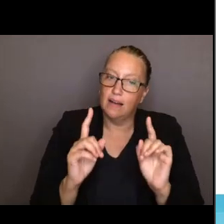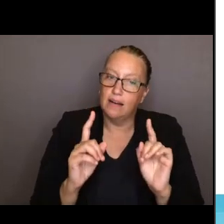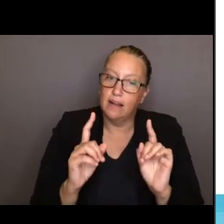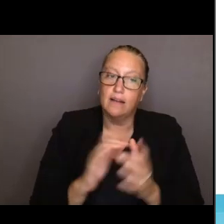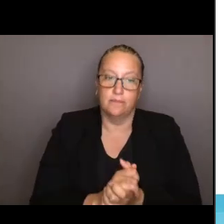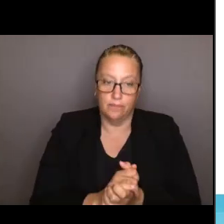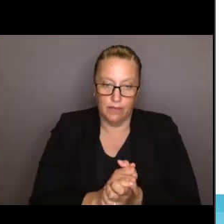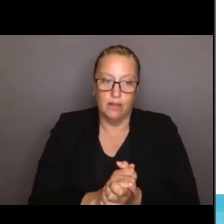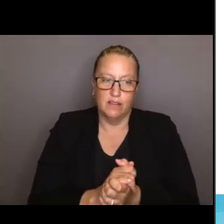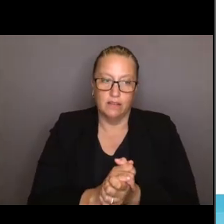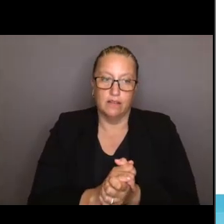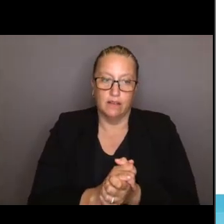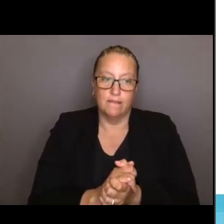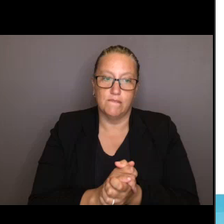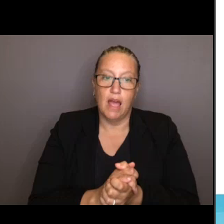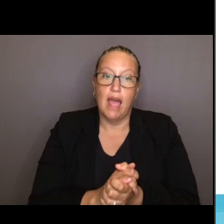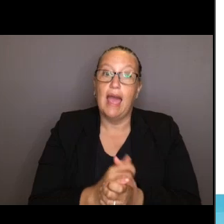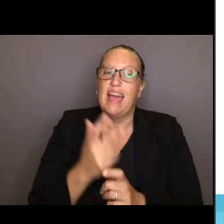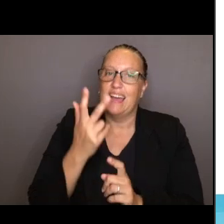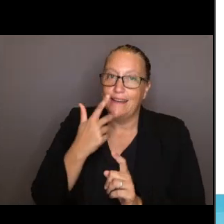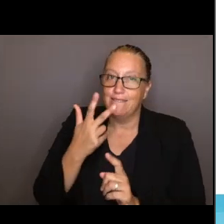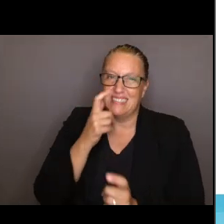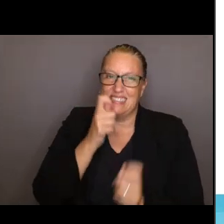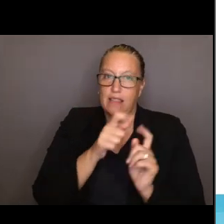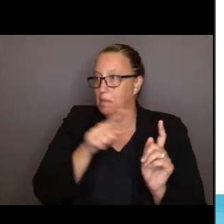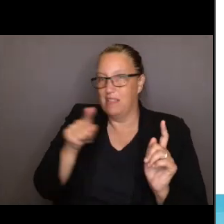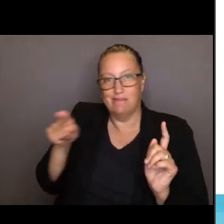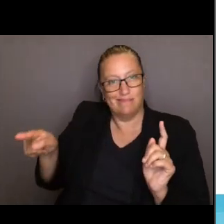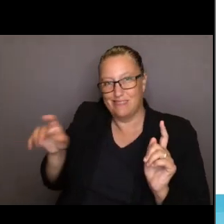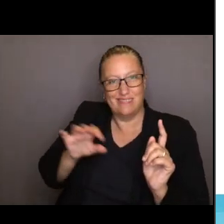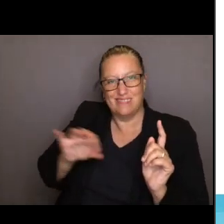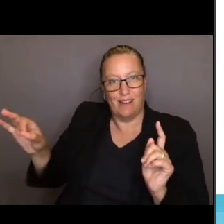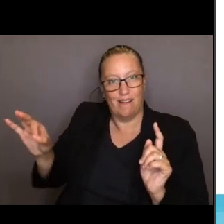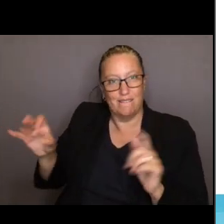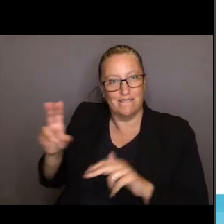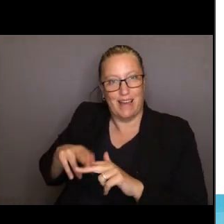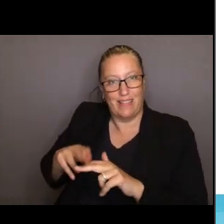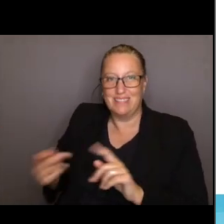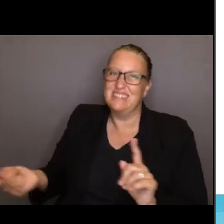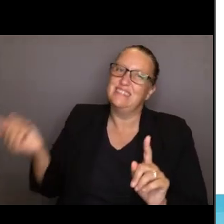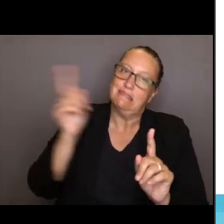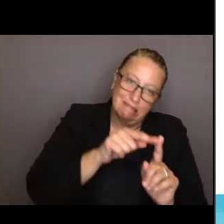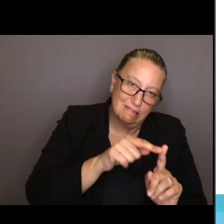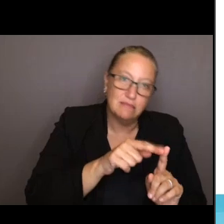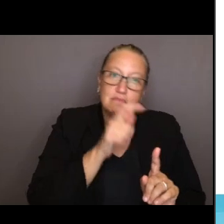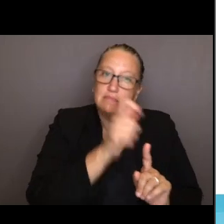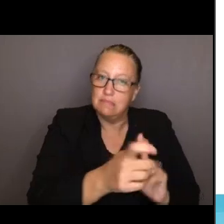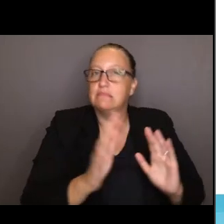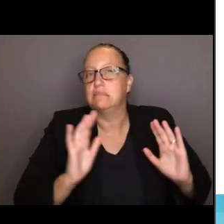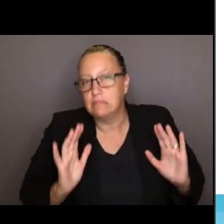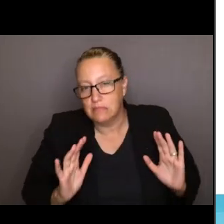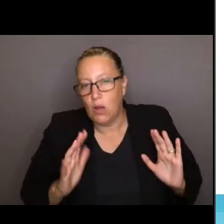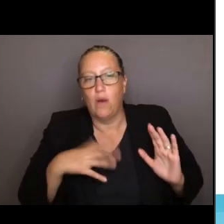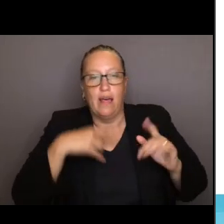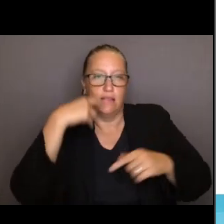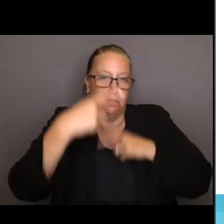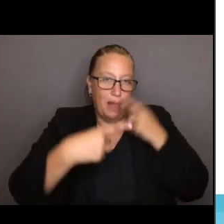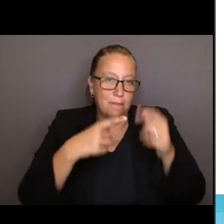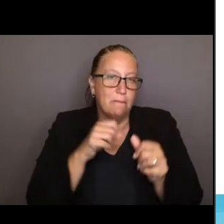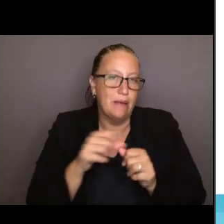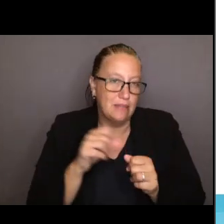being the father, and it's most likely a successful prosecution of a second male. So to explain that a bit better, the